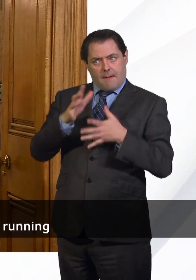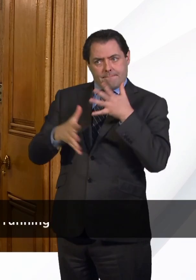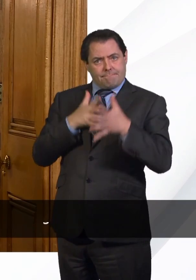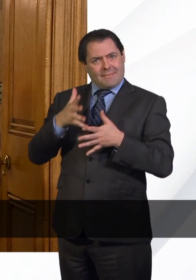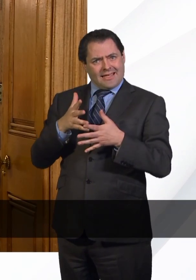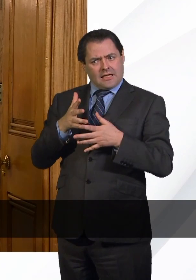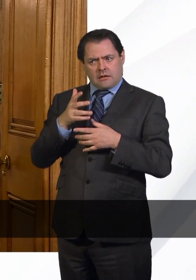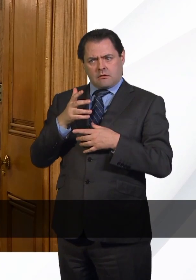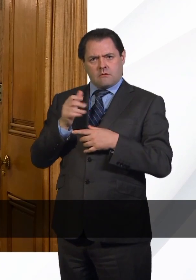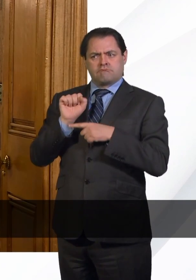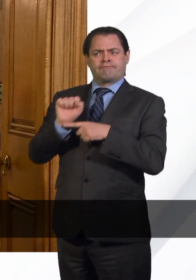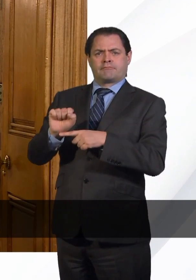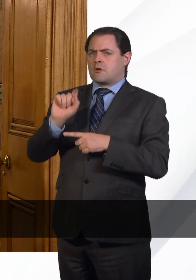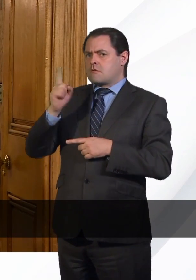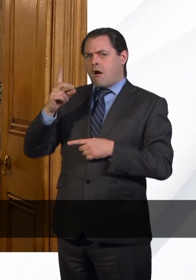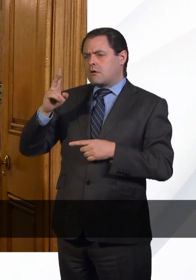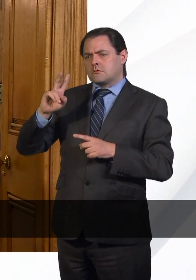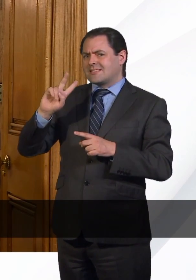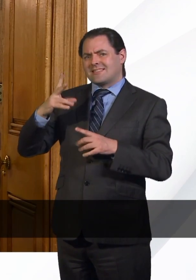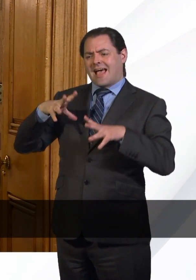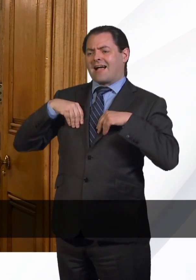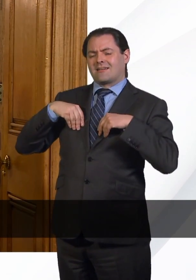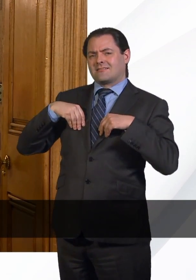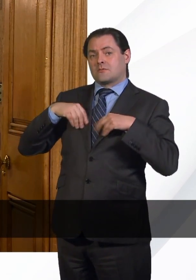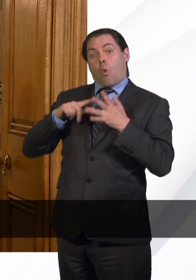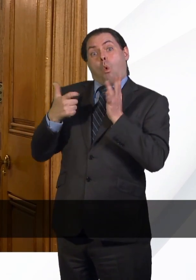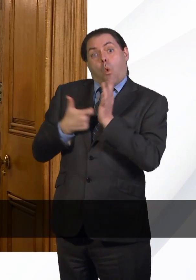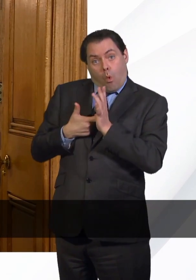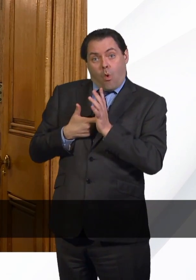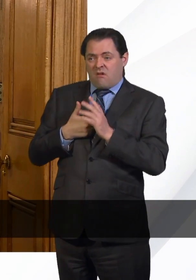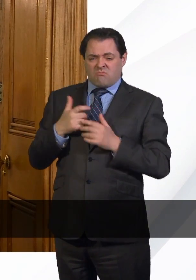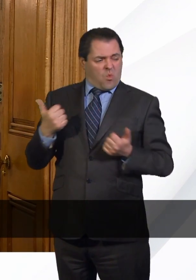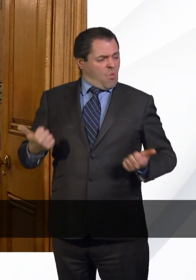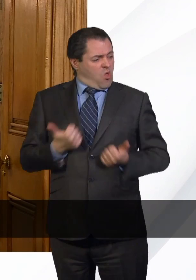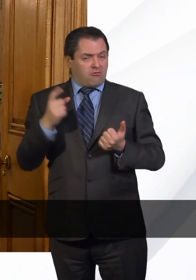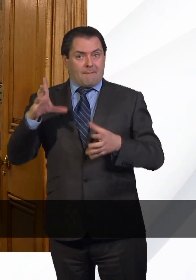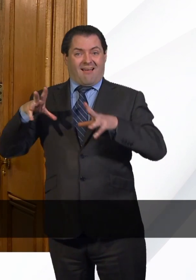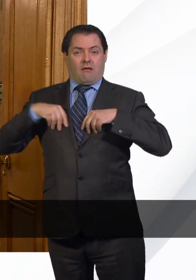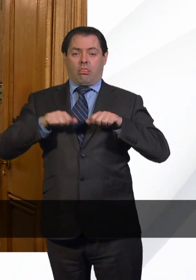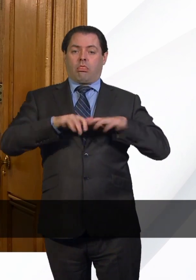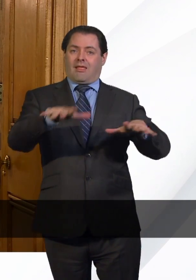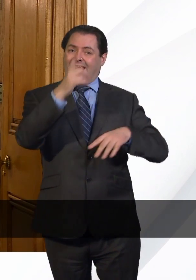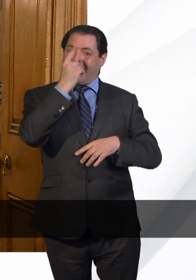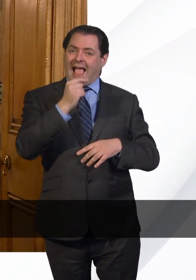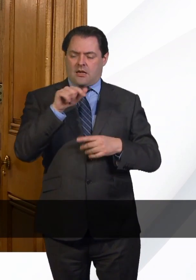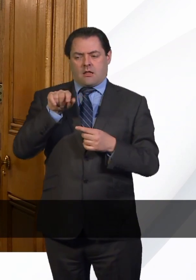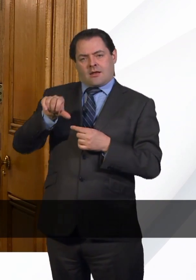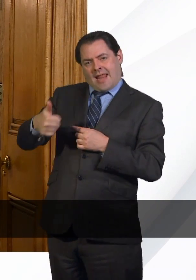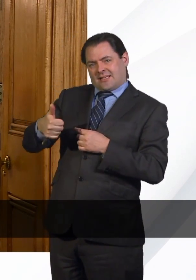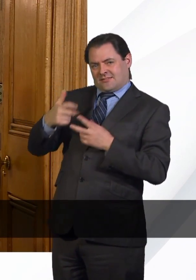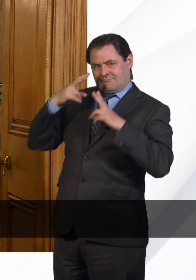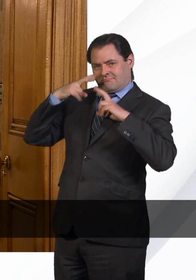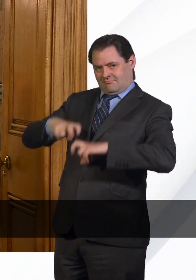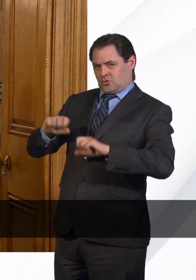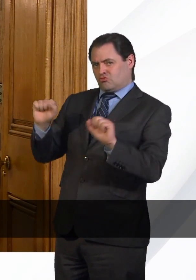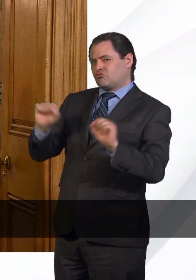risk to catching or transmitting coronavirus in the future is the next important step in that,